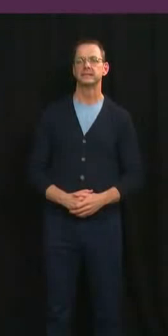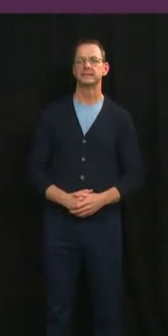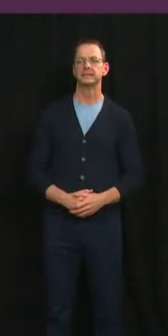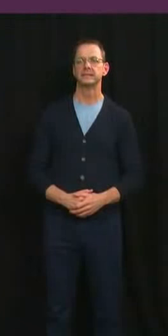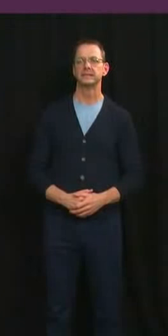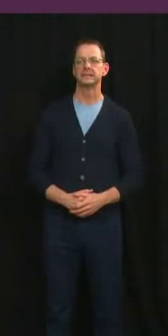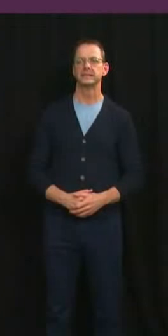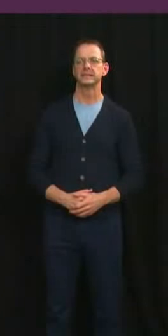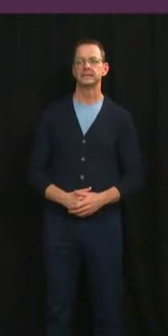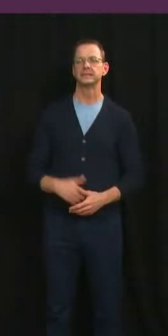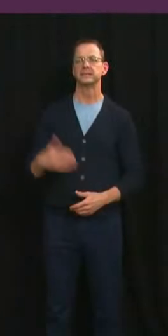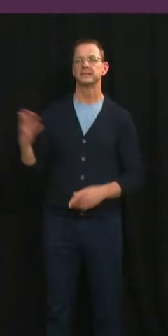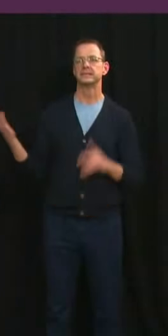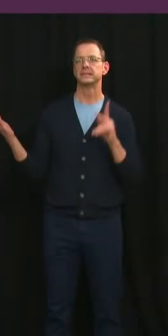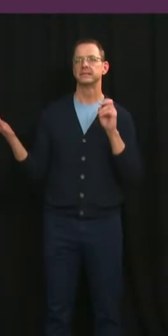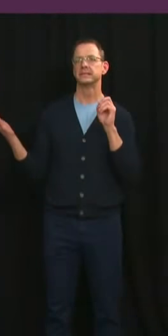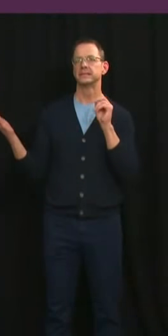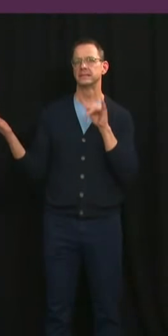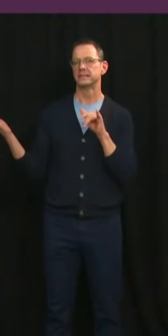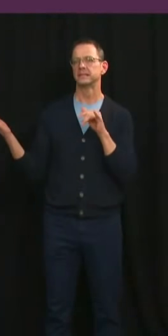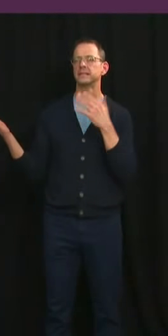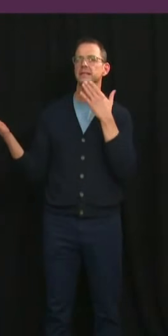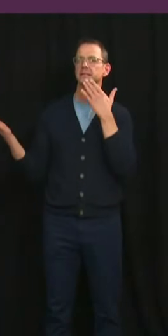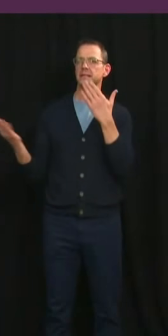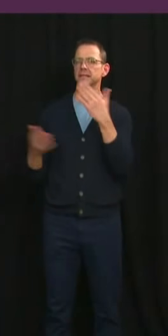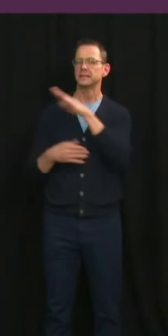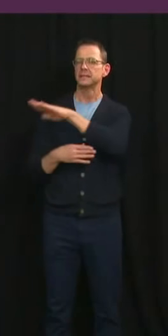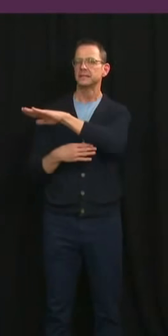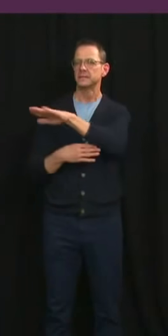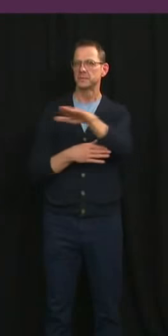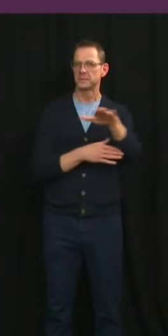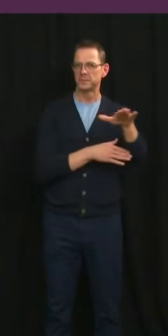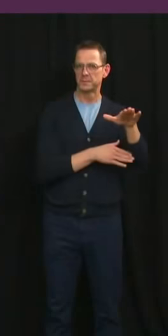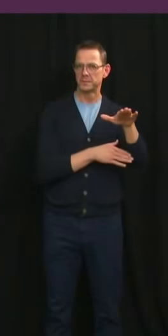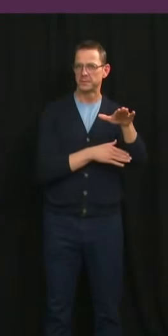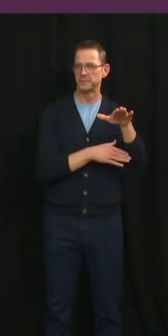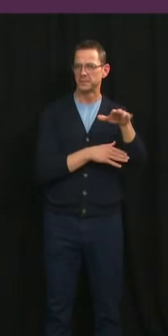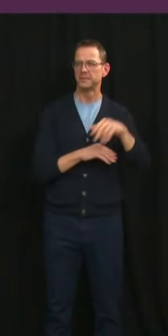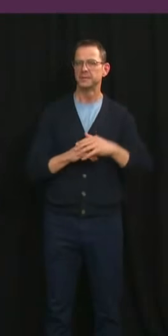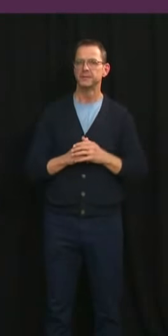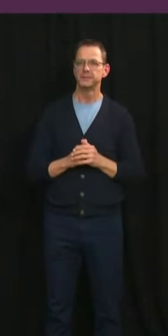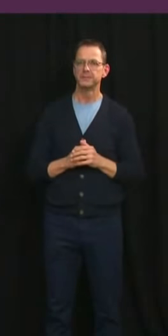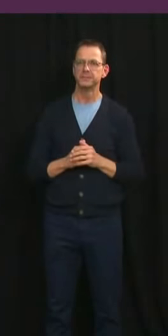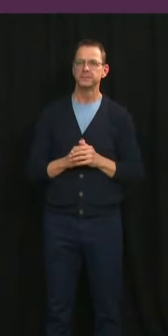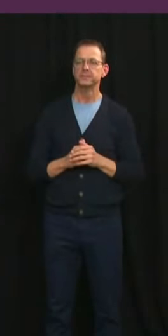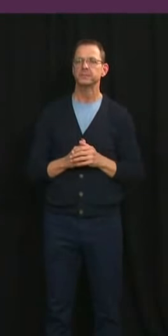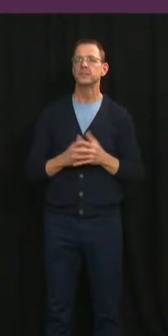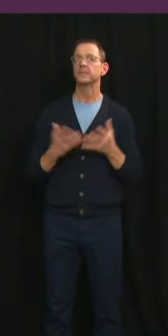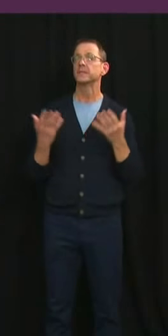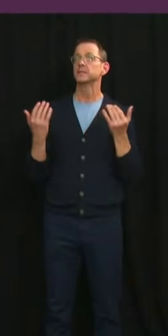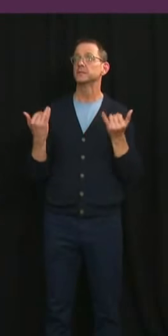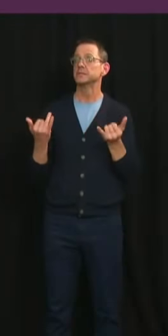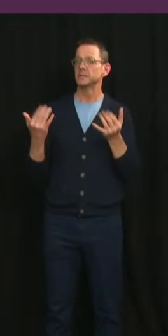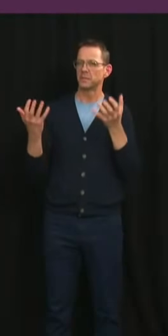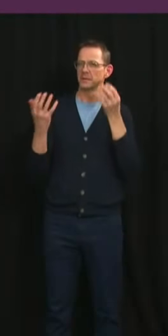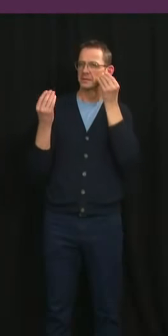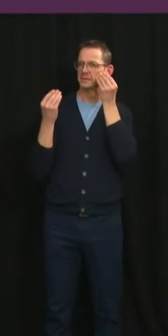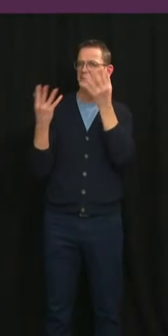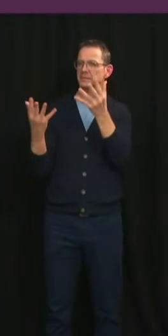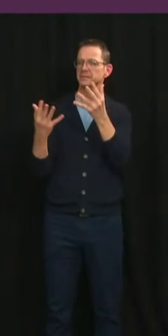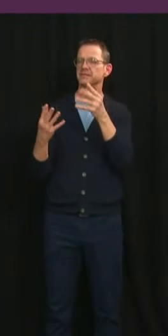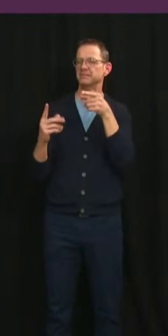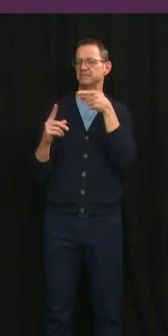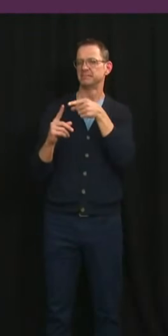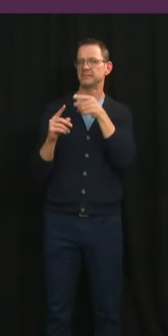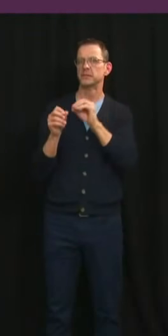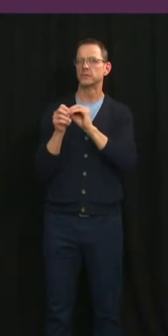Good afternoon. I'm here to provide an update on Alberta's response to the COVID pandemic, but before I do so, I just wanted to note off the